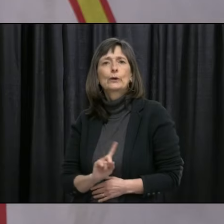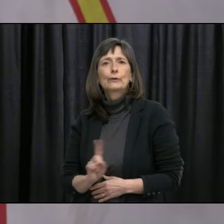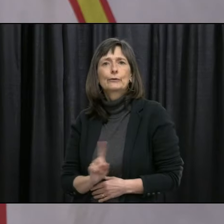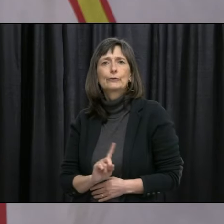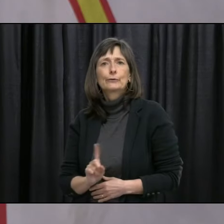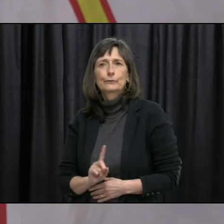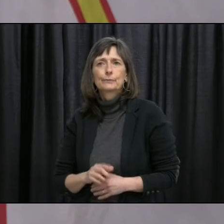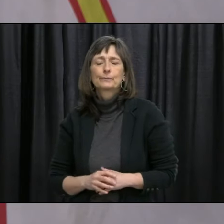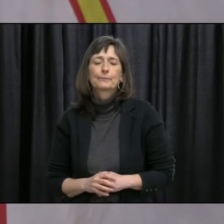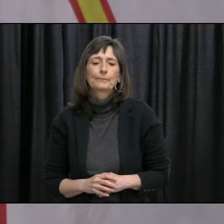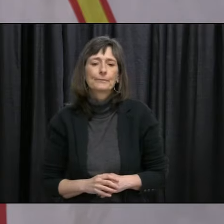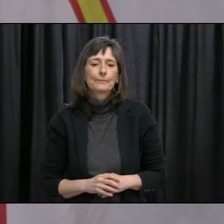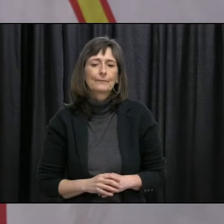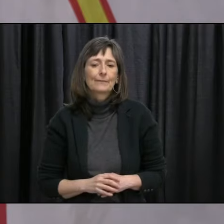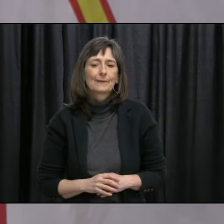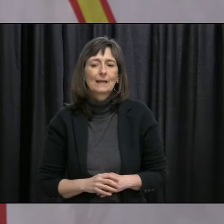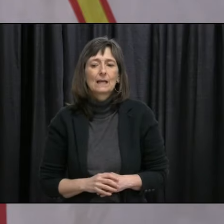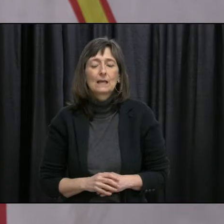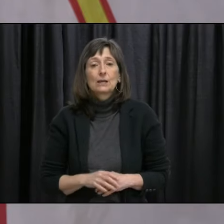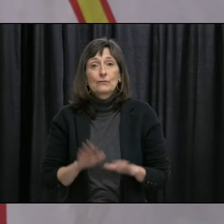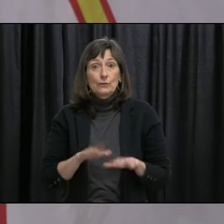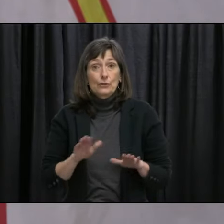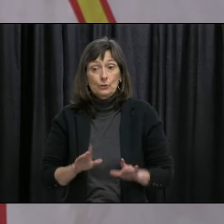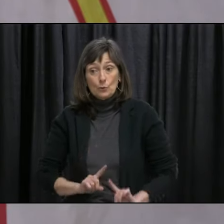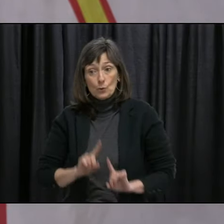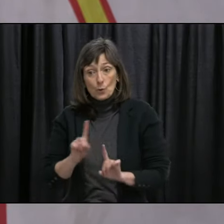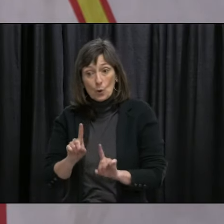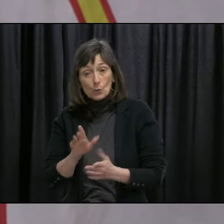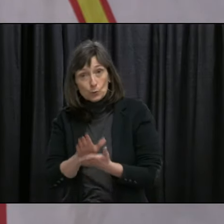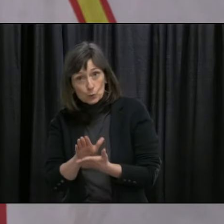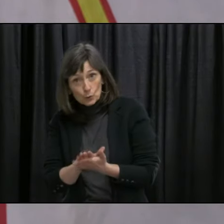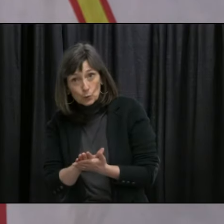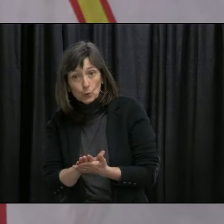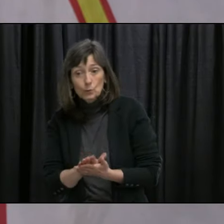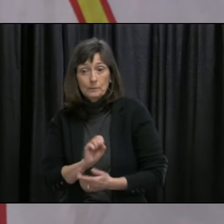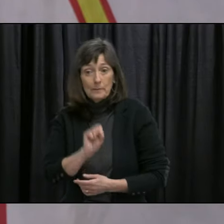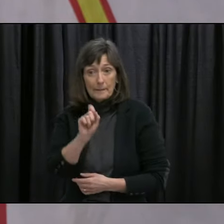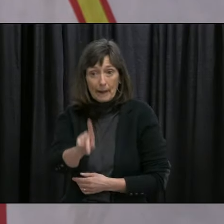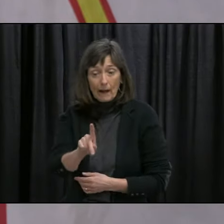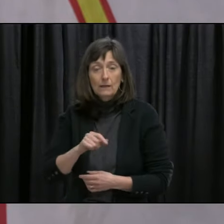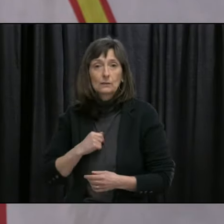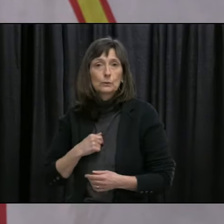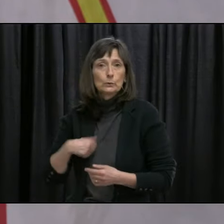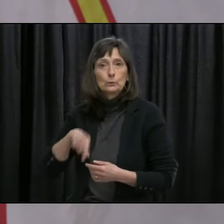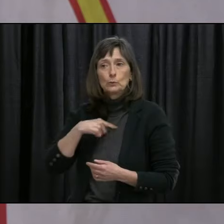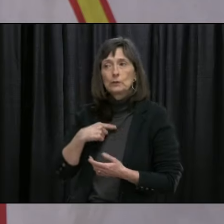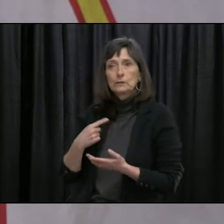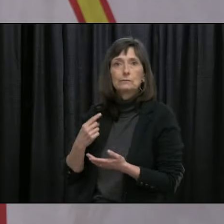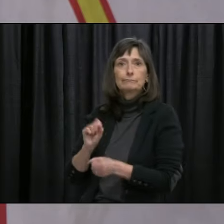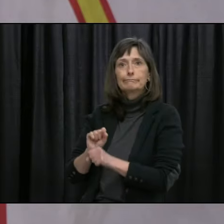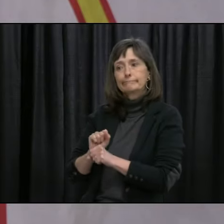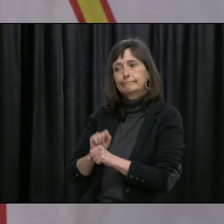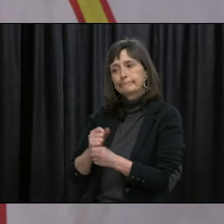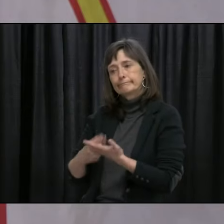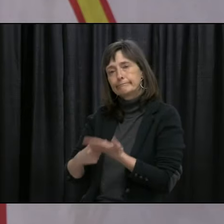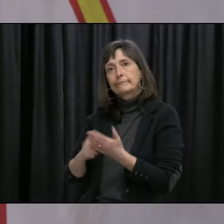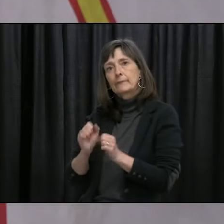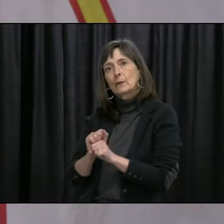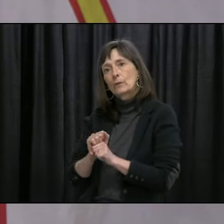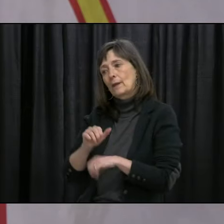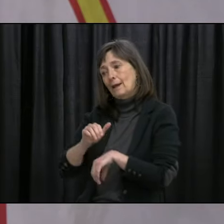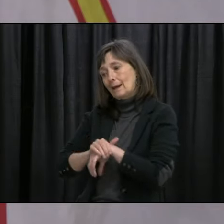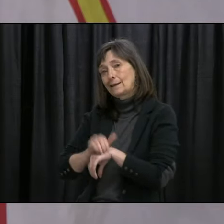needs of children into the education system, we've been primarily working with the English School District and the Francophone School District. So right